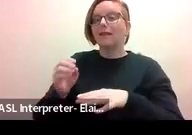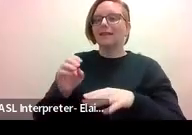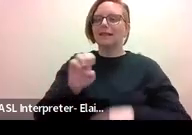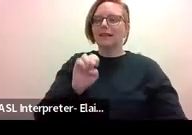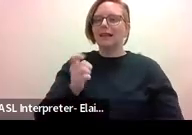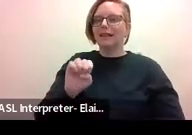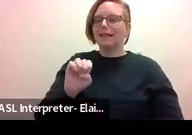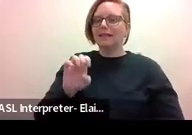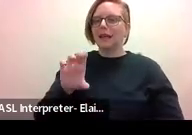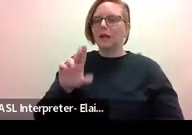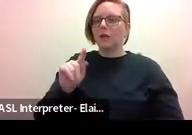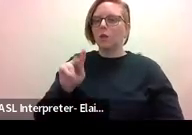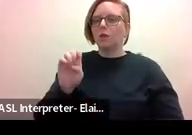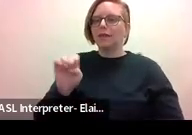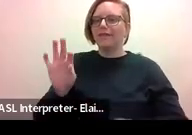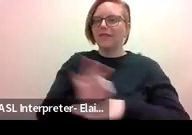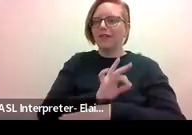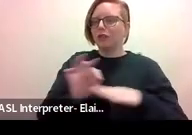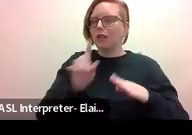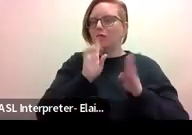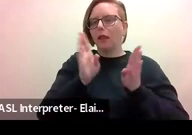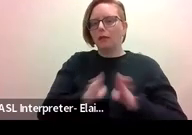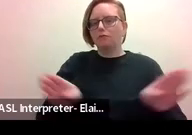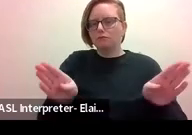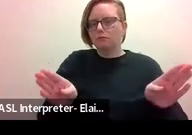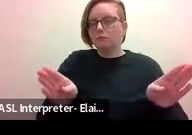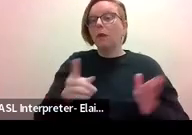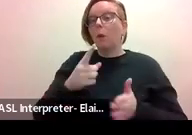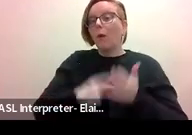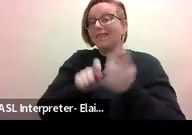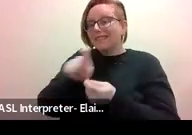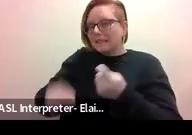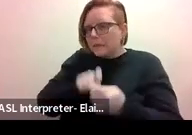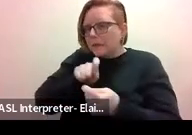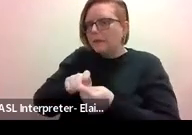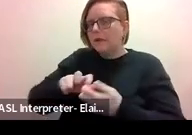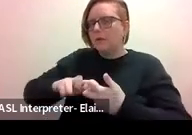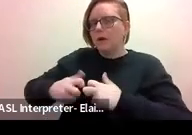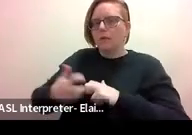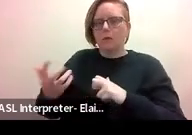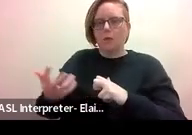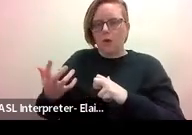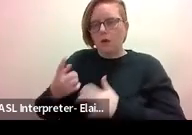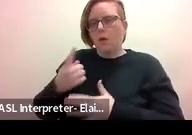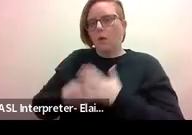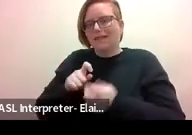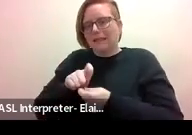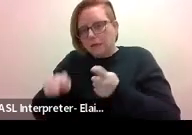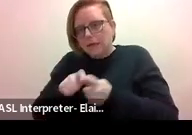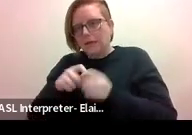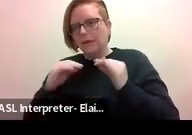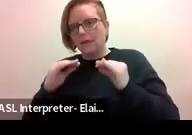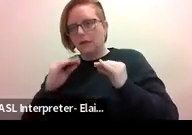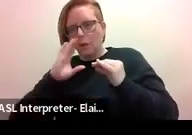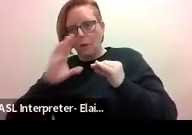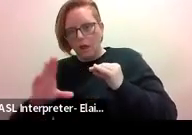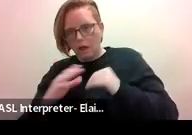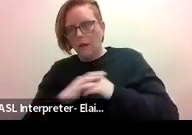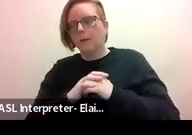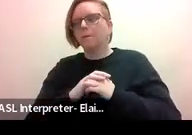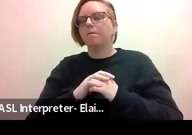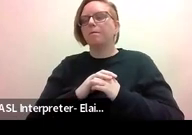going to really want to drill down into what specifically the issue is and what you're working on. So is it, you